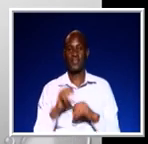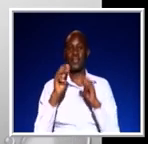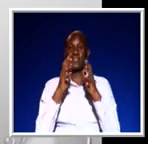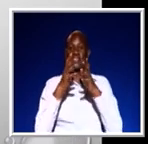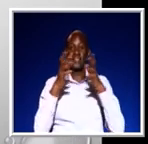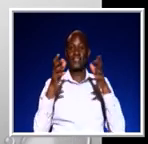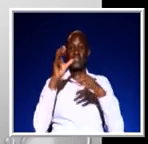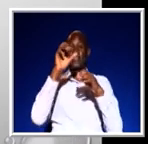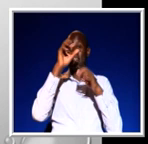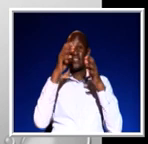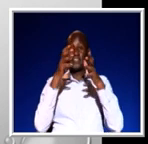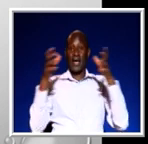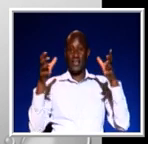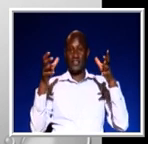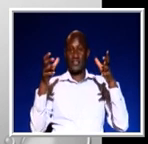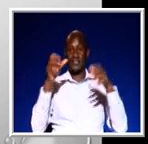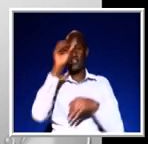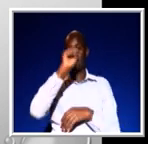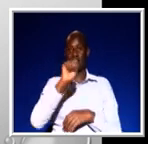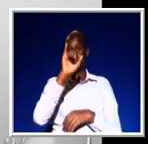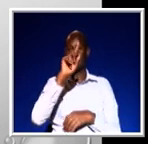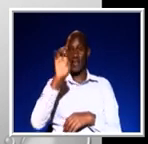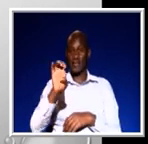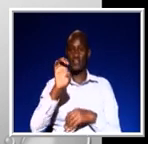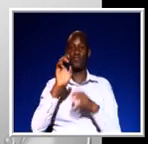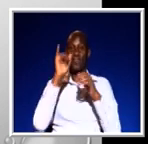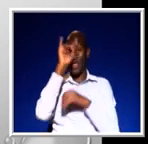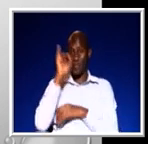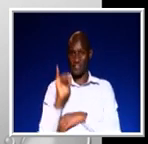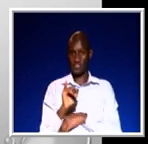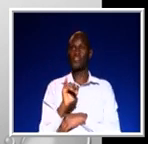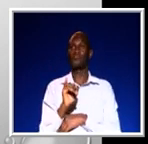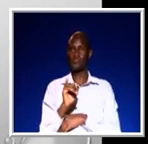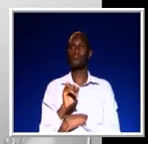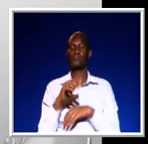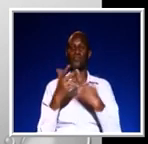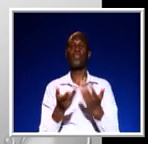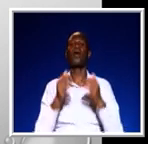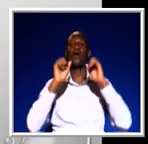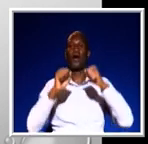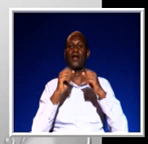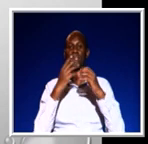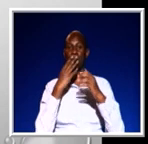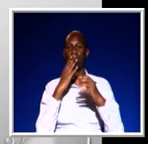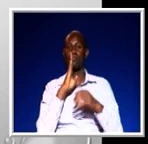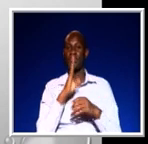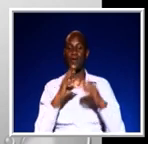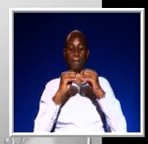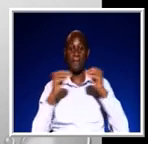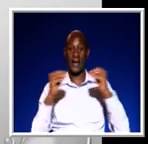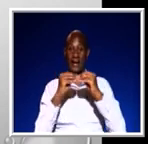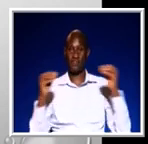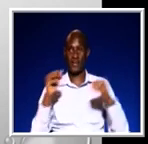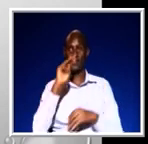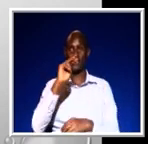Size of an image. What does that mean? The size of an image is or can be magnified.